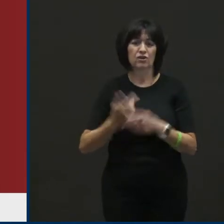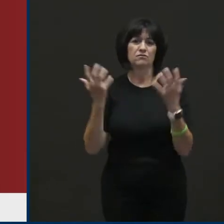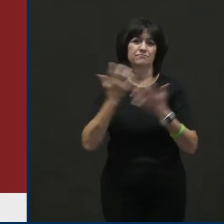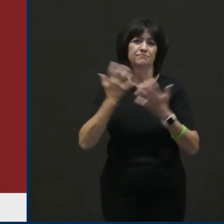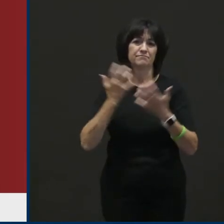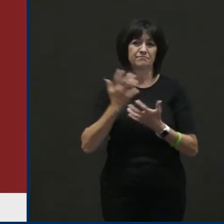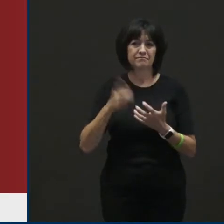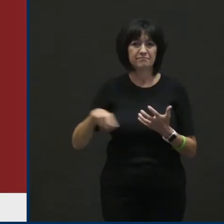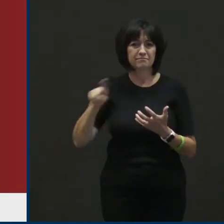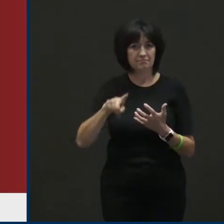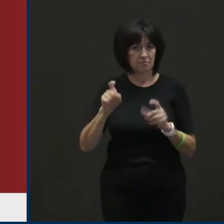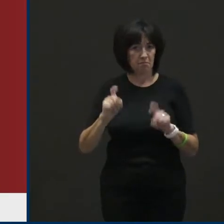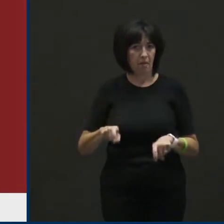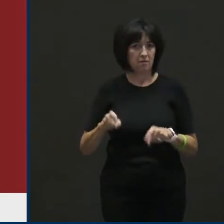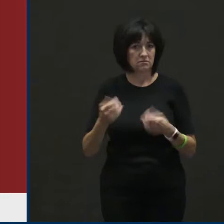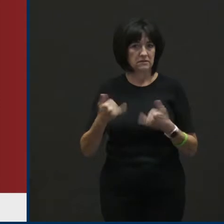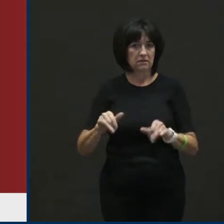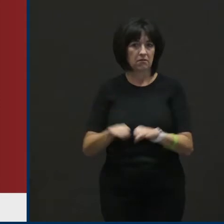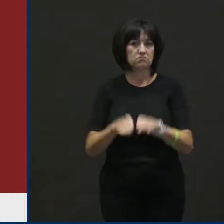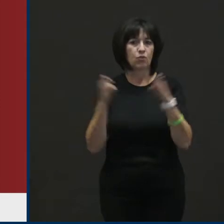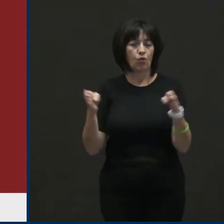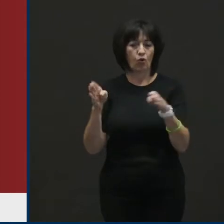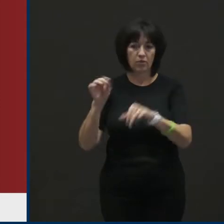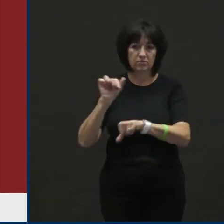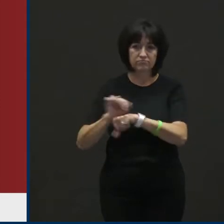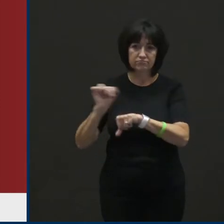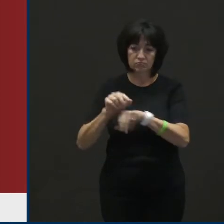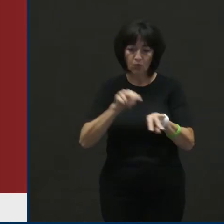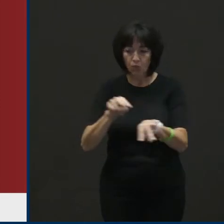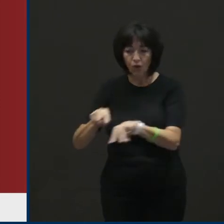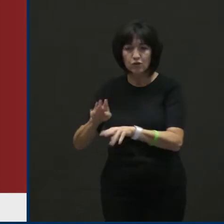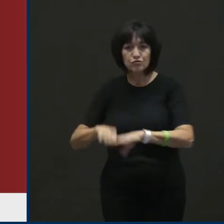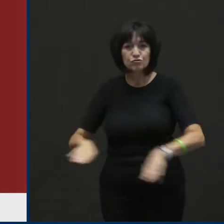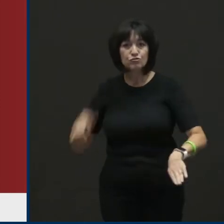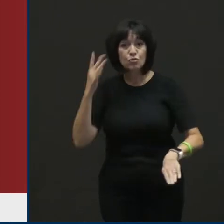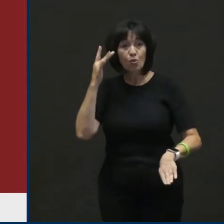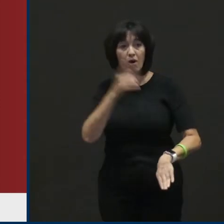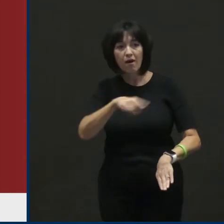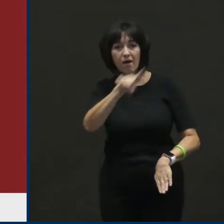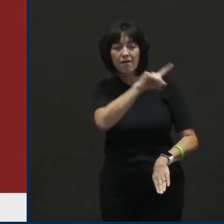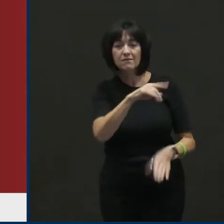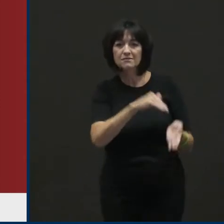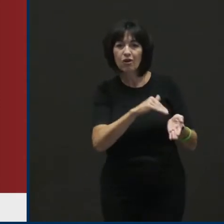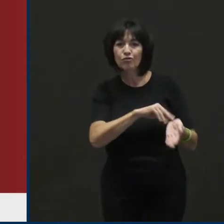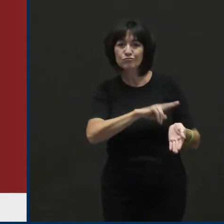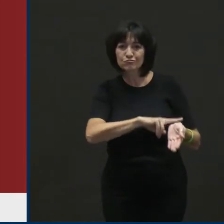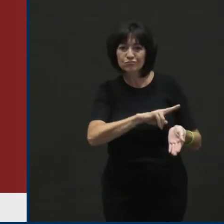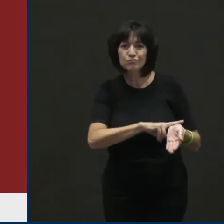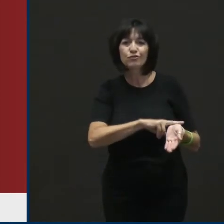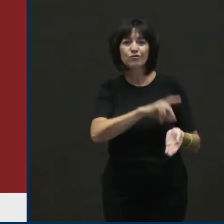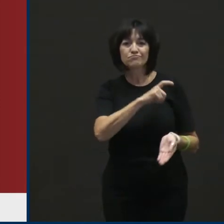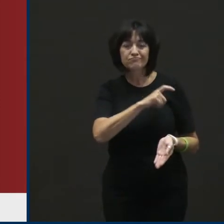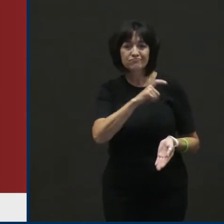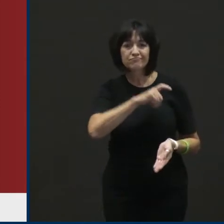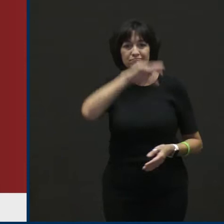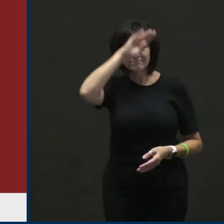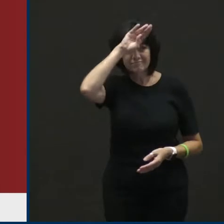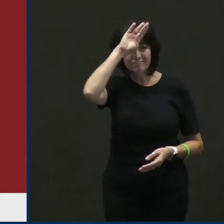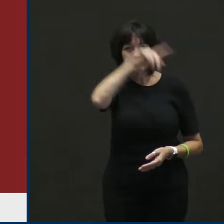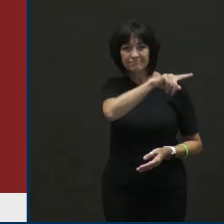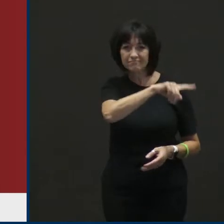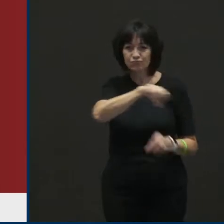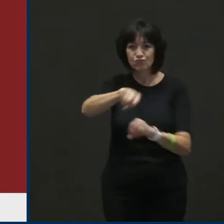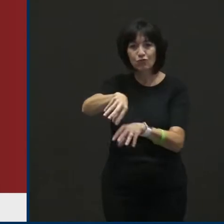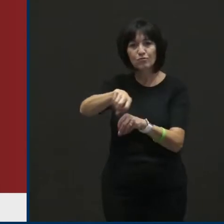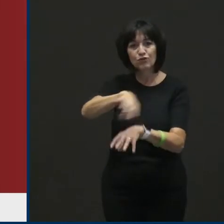they've worked in those facilities to enable essential workers to go to work as they occupied their